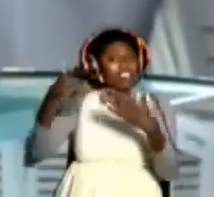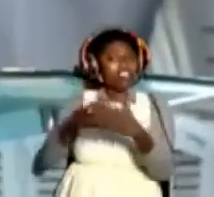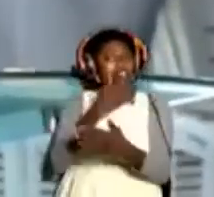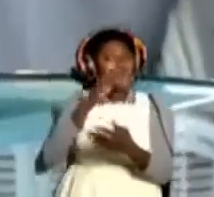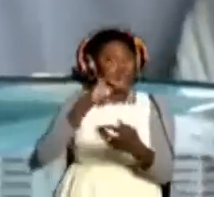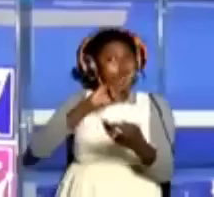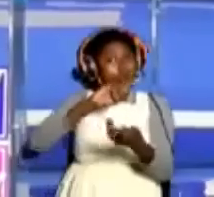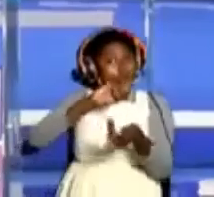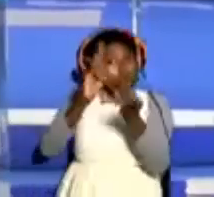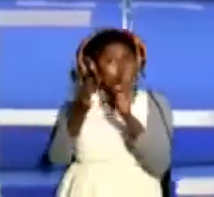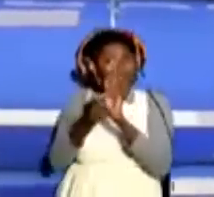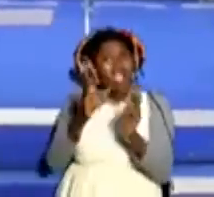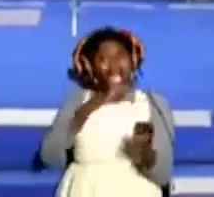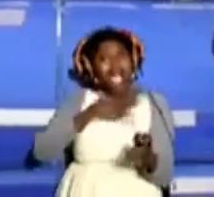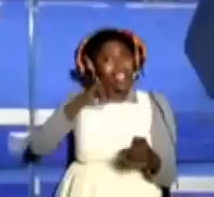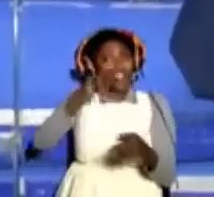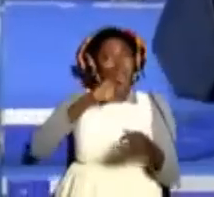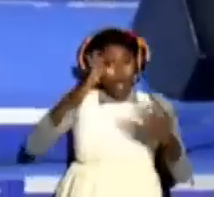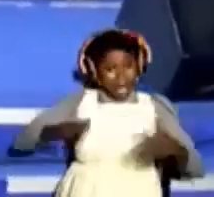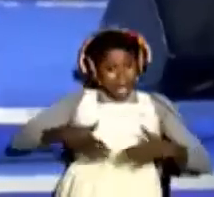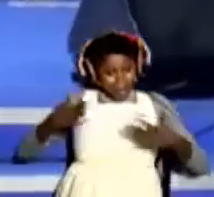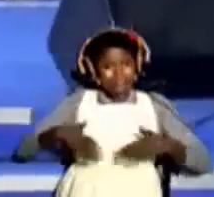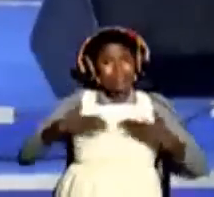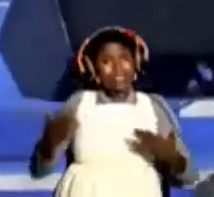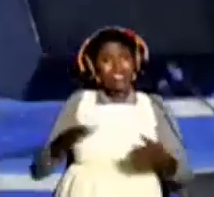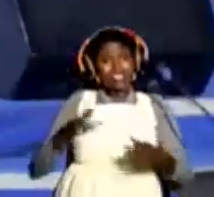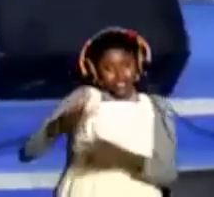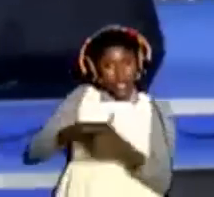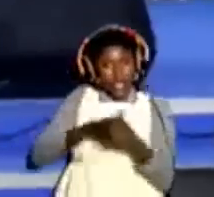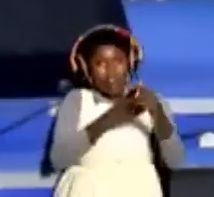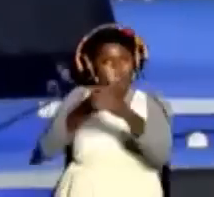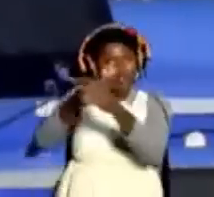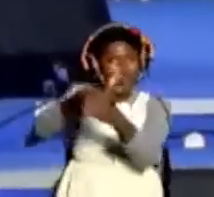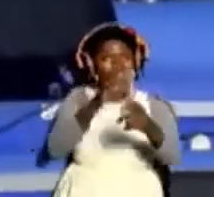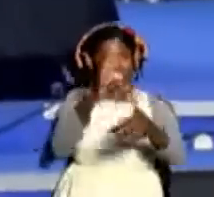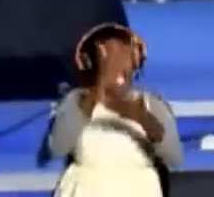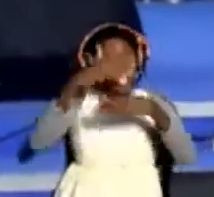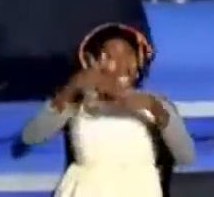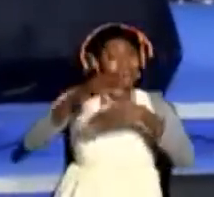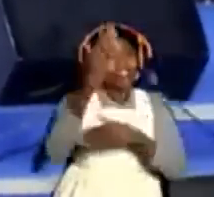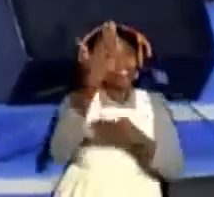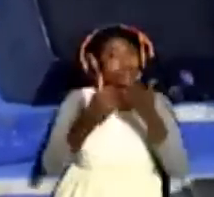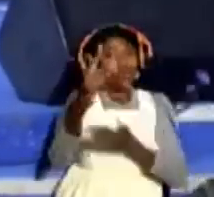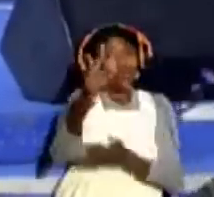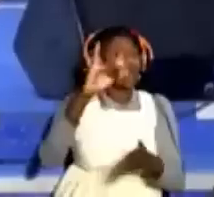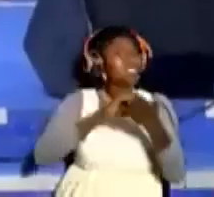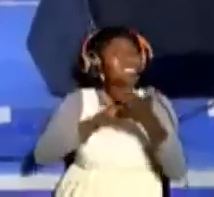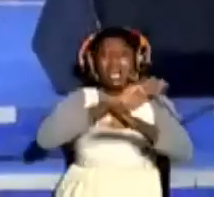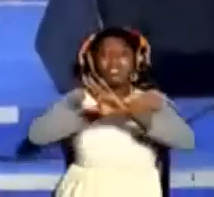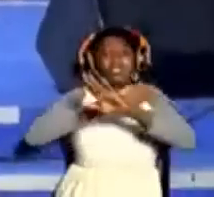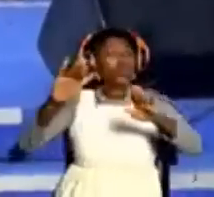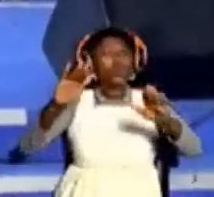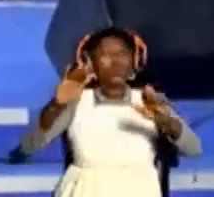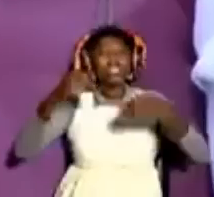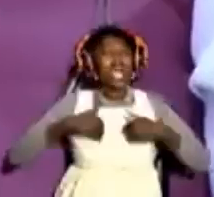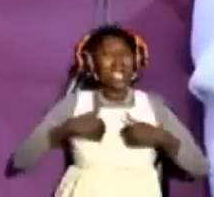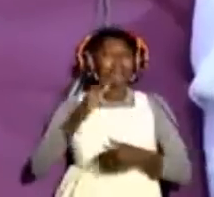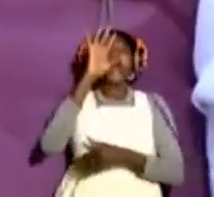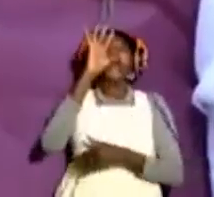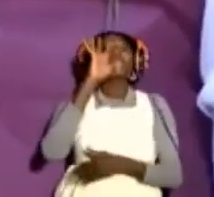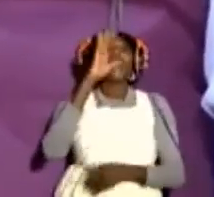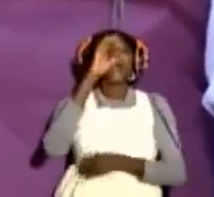I wonder why you are excited running after someone who does not yet have 5 years